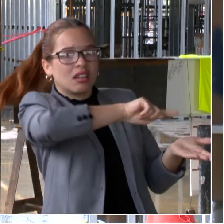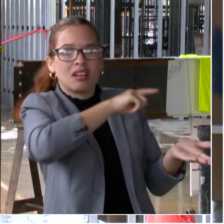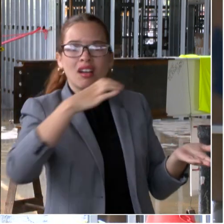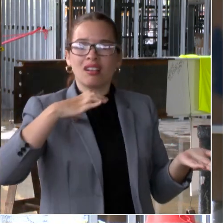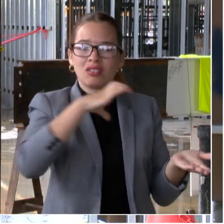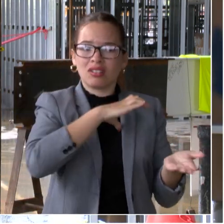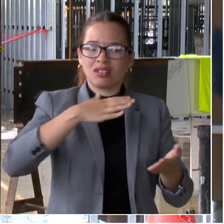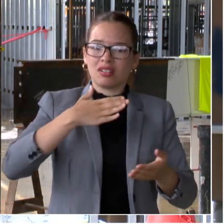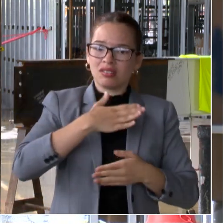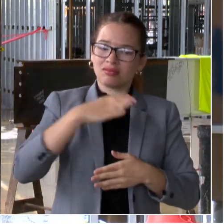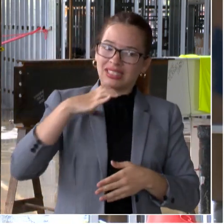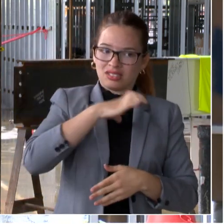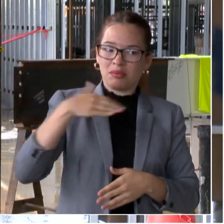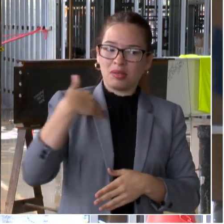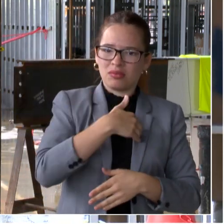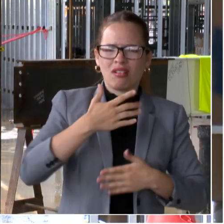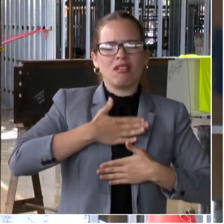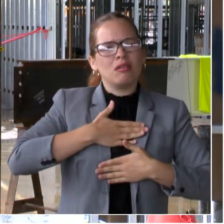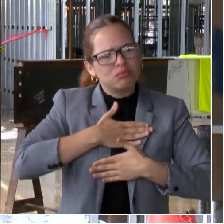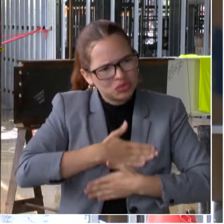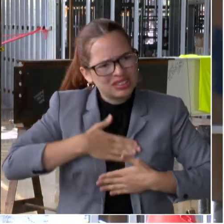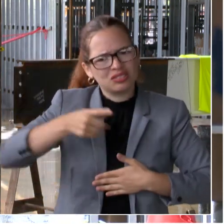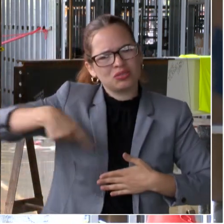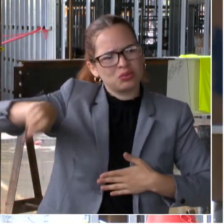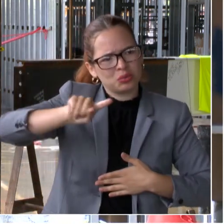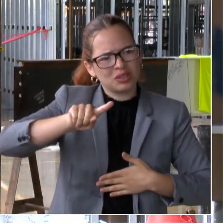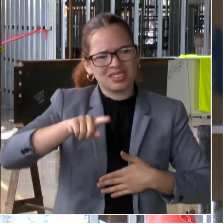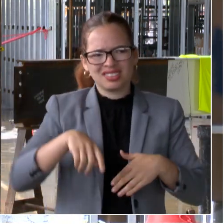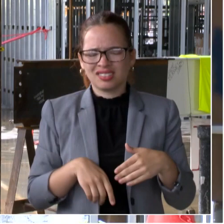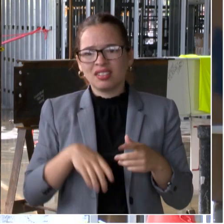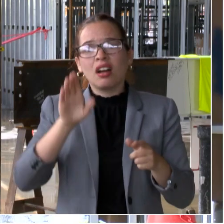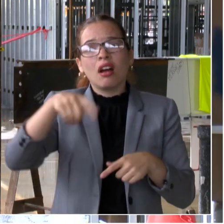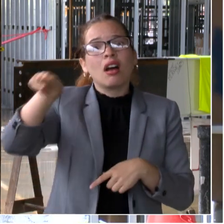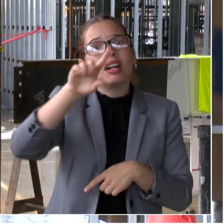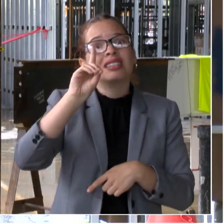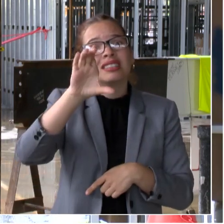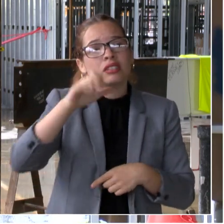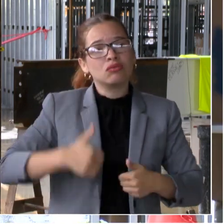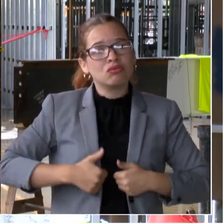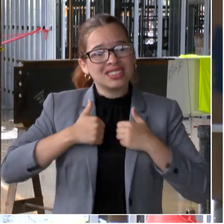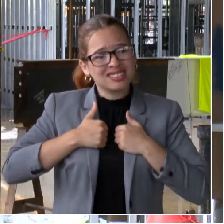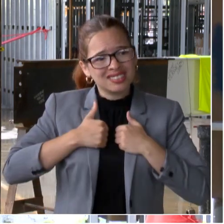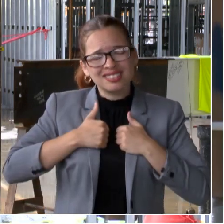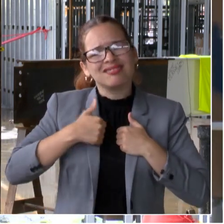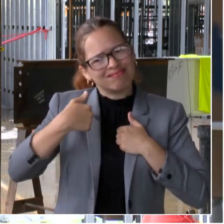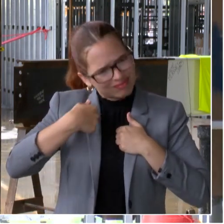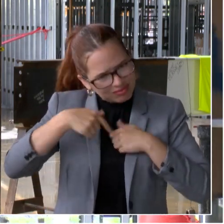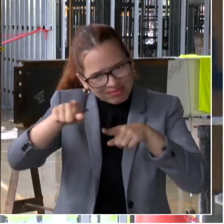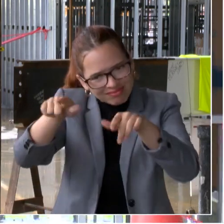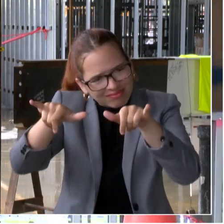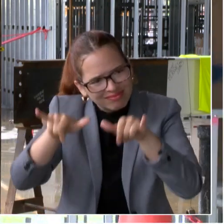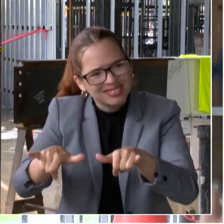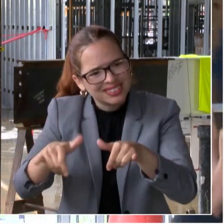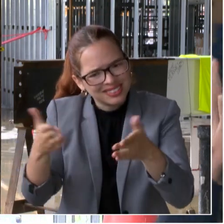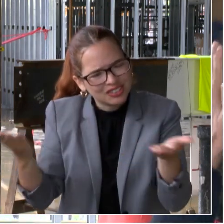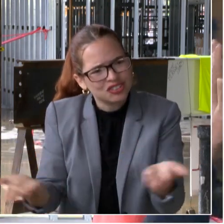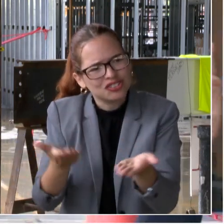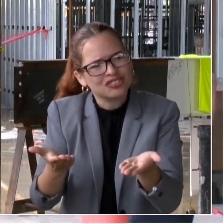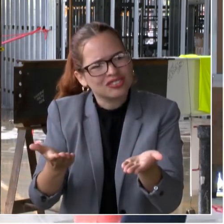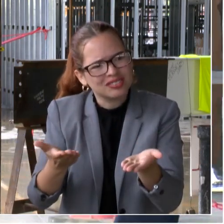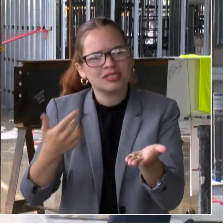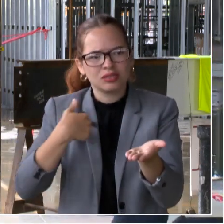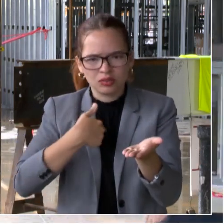and people who are working on the campus. It means, and I know that the council members appreciate